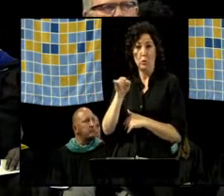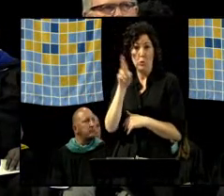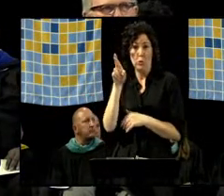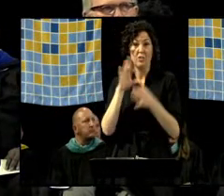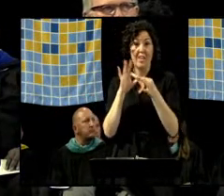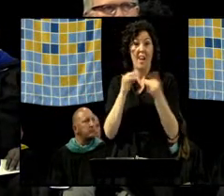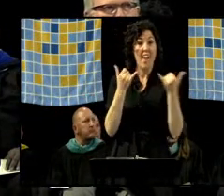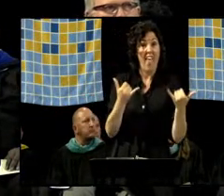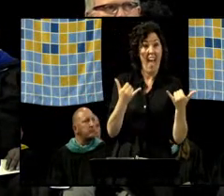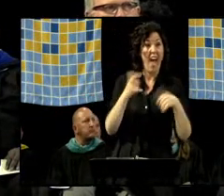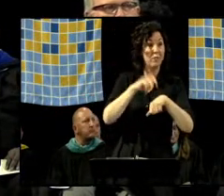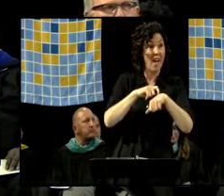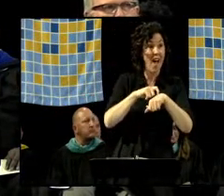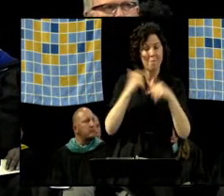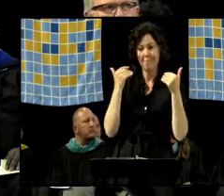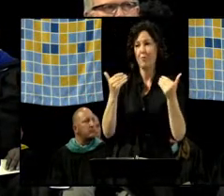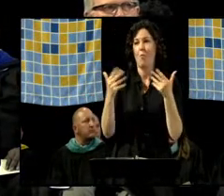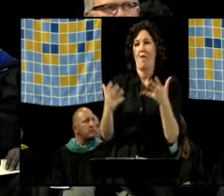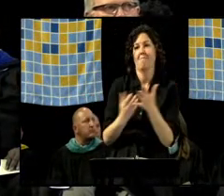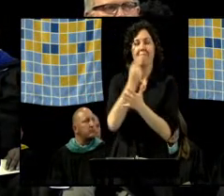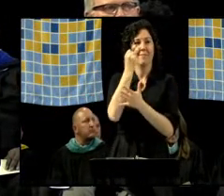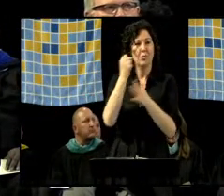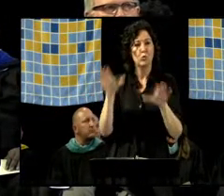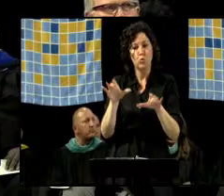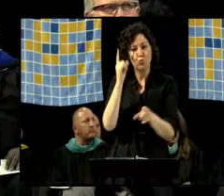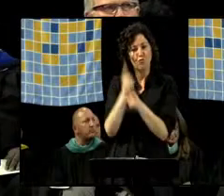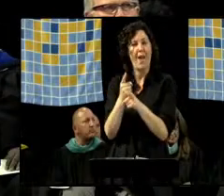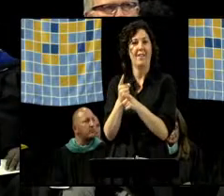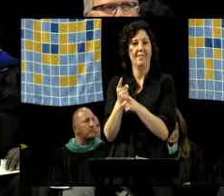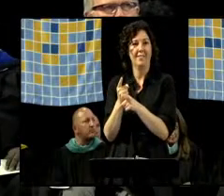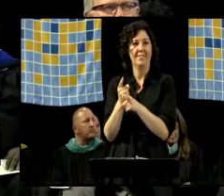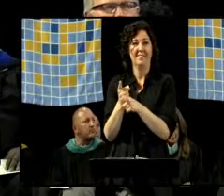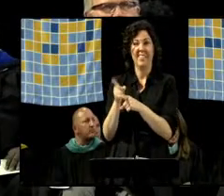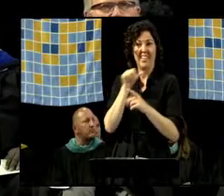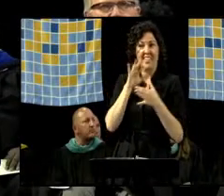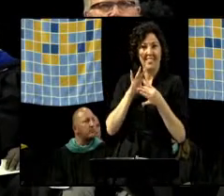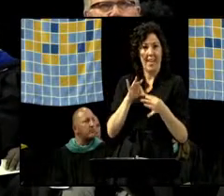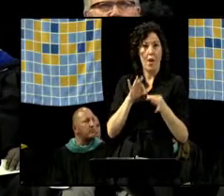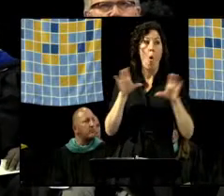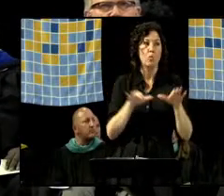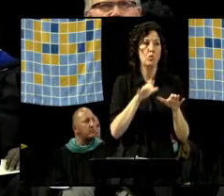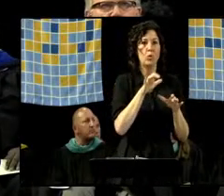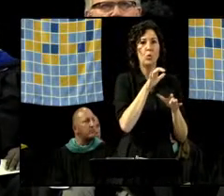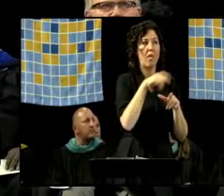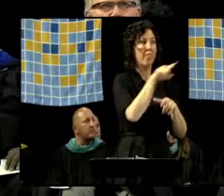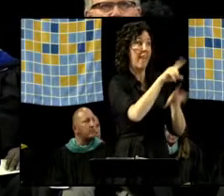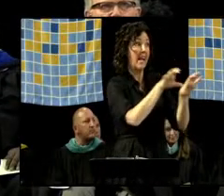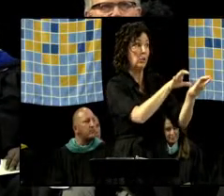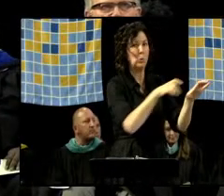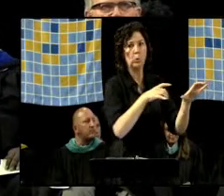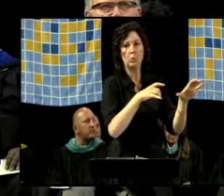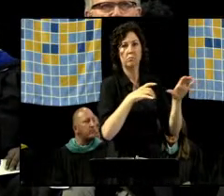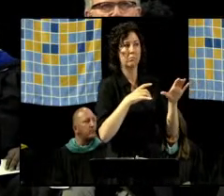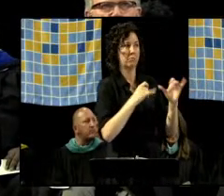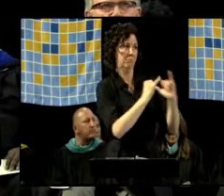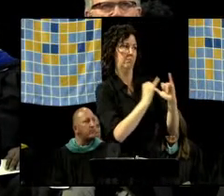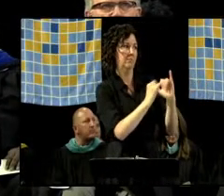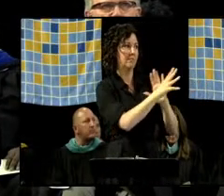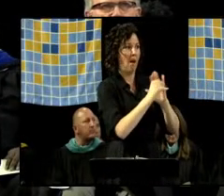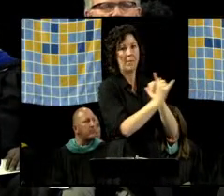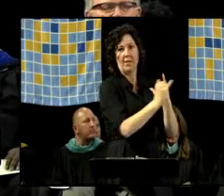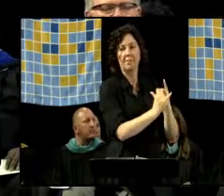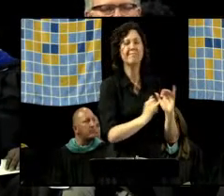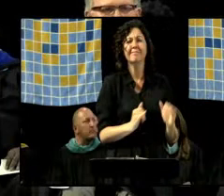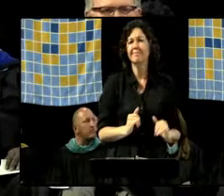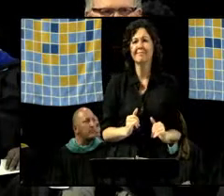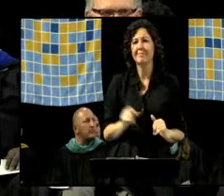is always right to do what's popular. No matter how lonely we might feel in the moment when standing for truth, in the end, our